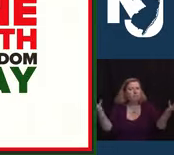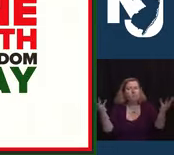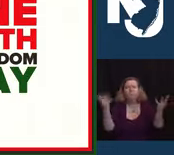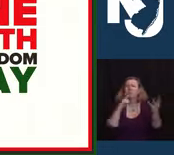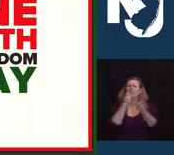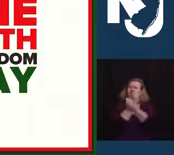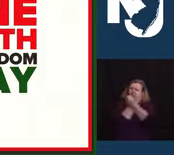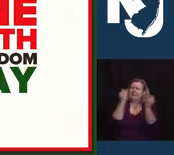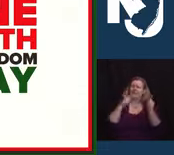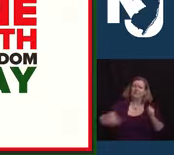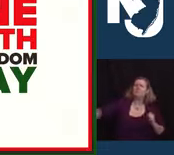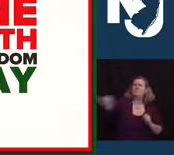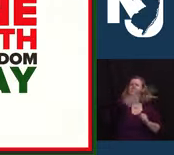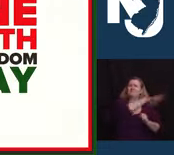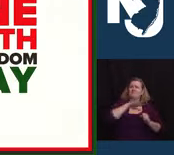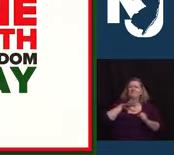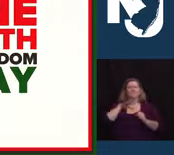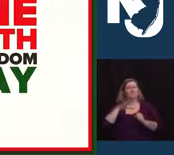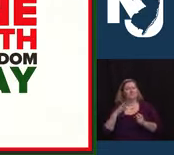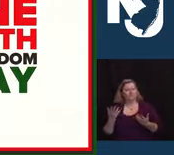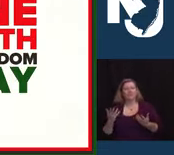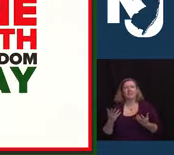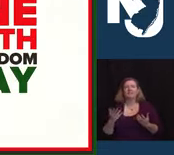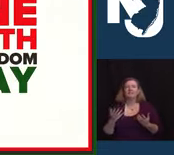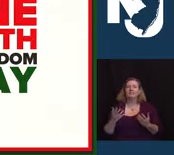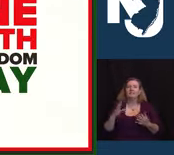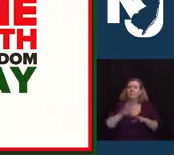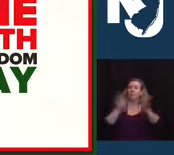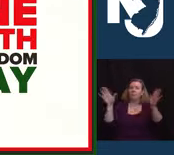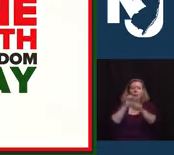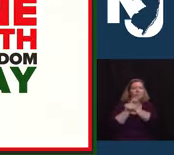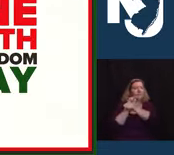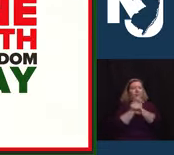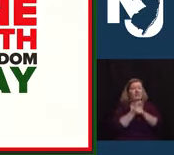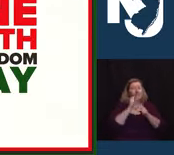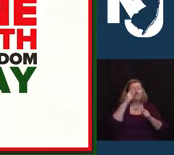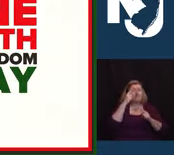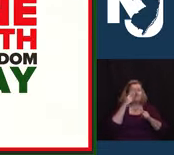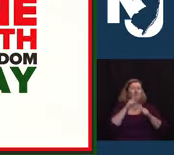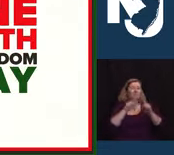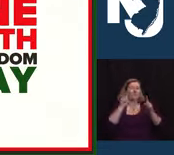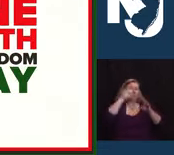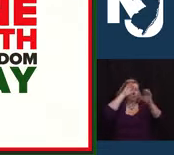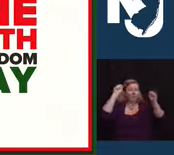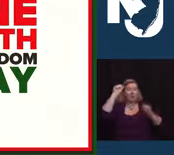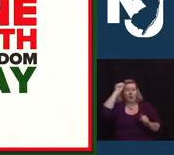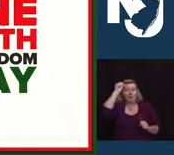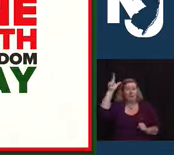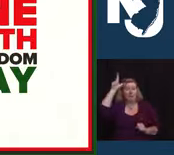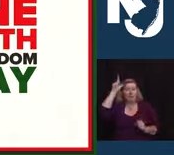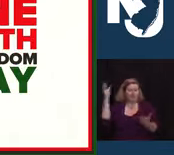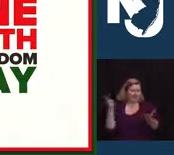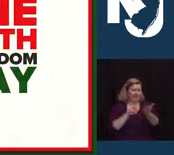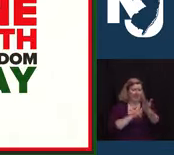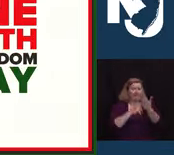Yet, President Abraham Lincoln had signed the Emancipation Proclamation on New Year's Day,